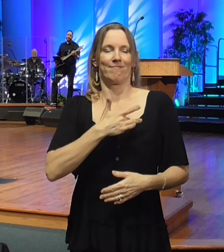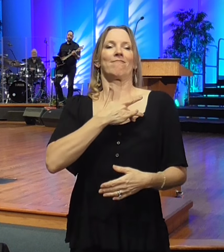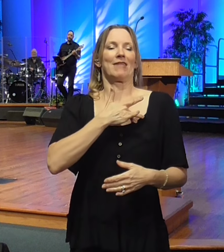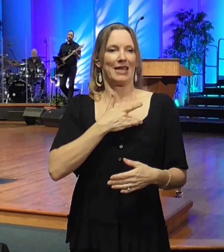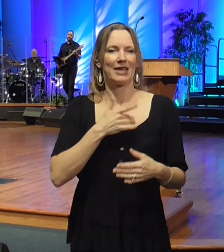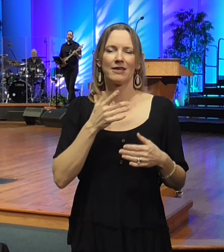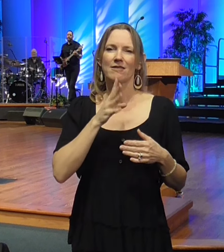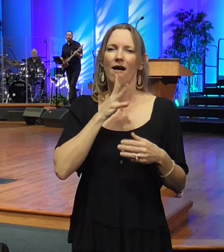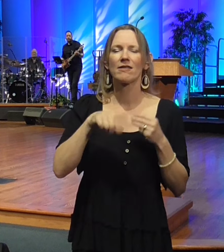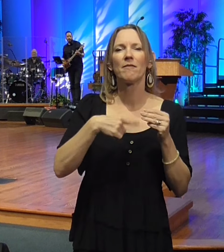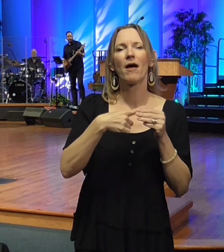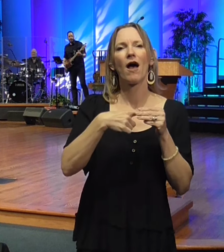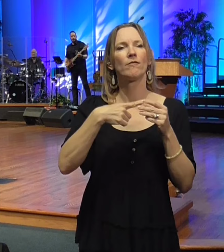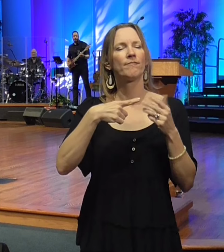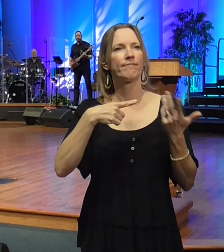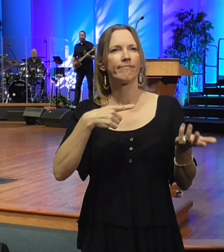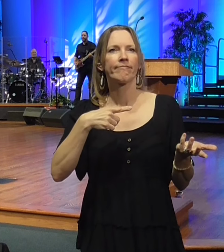speaks to those